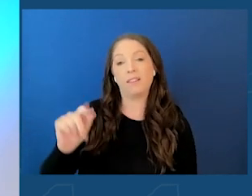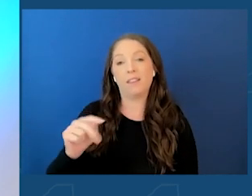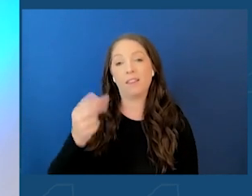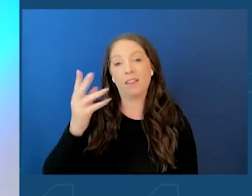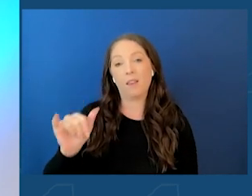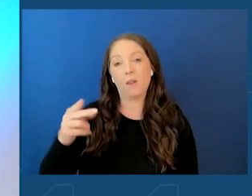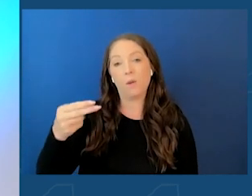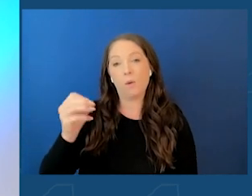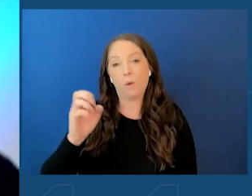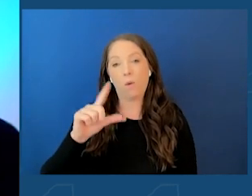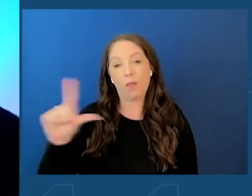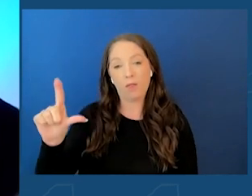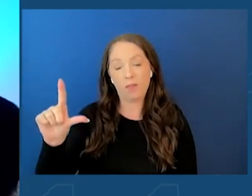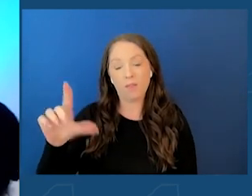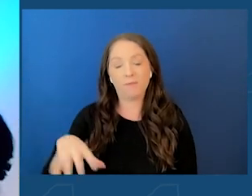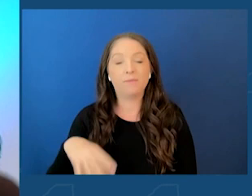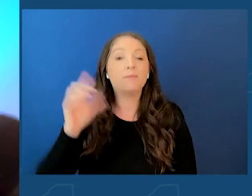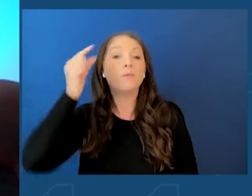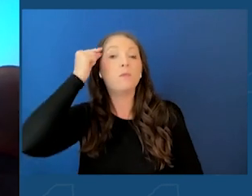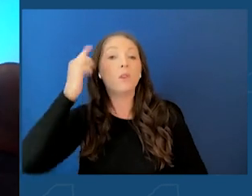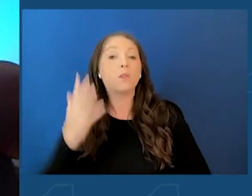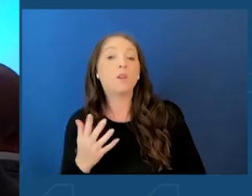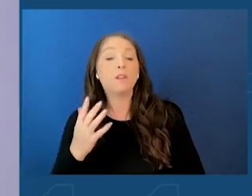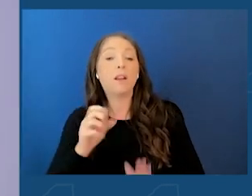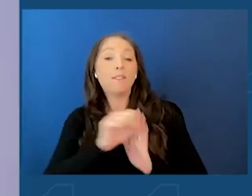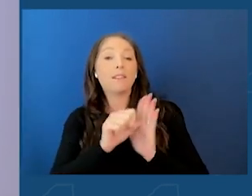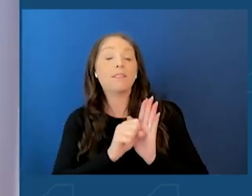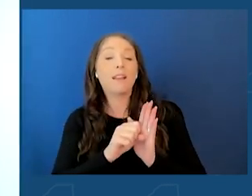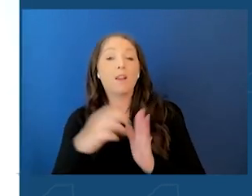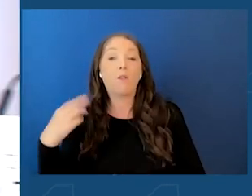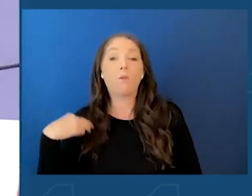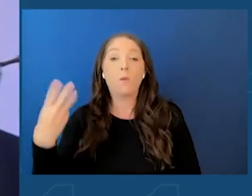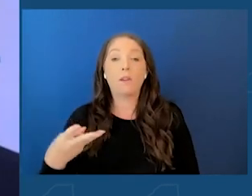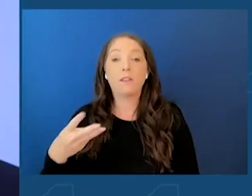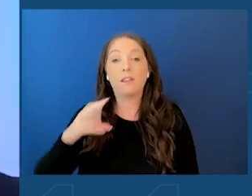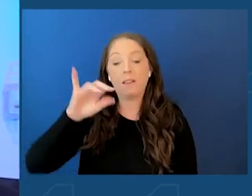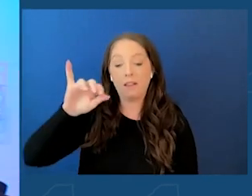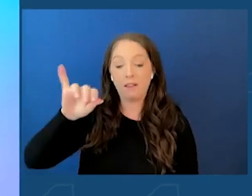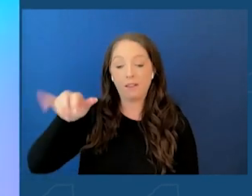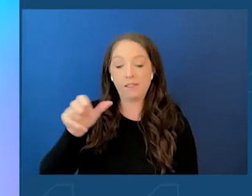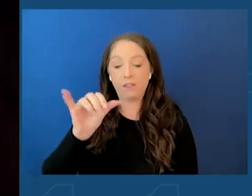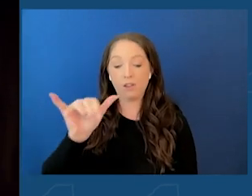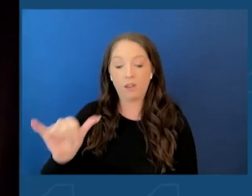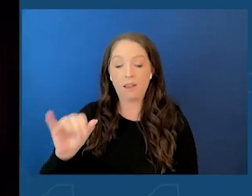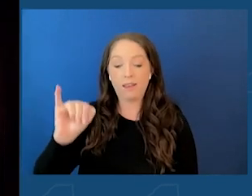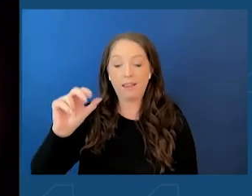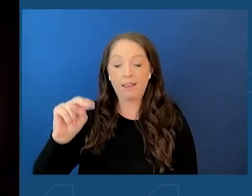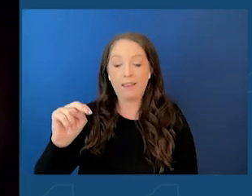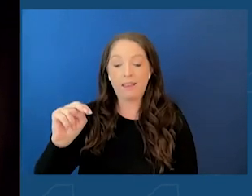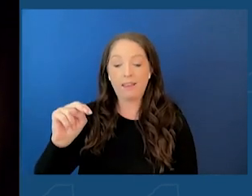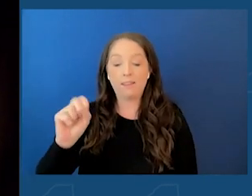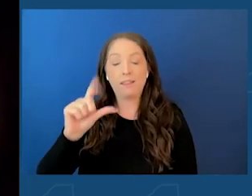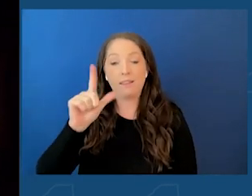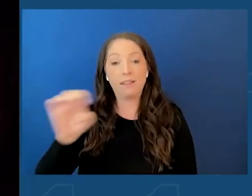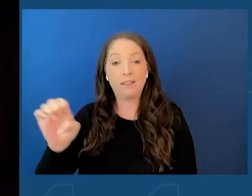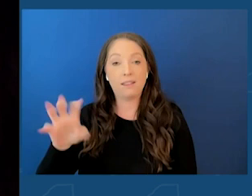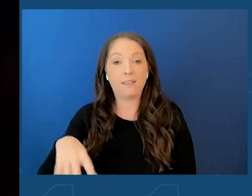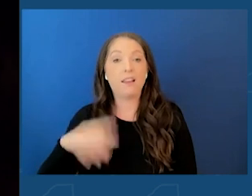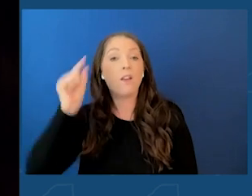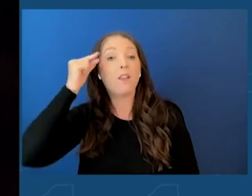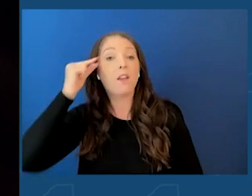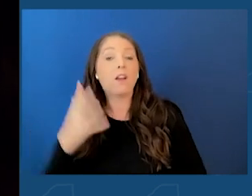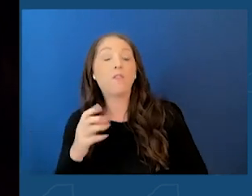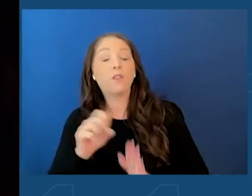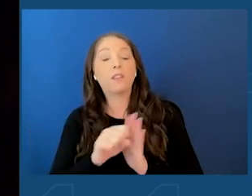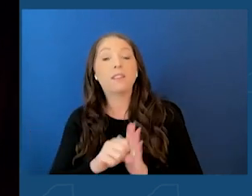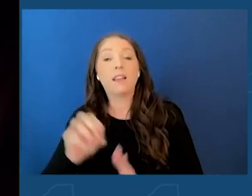Hochul. The Governor of the State of Washington, Governor Jay Inslee. The Governor of the State of Maine, Governor